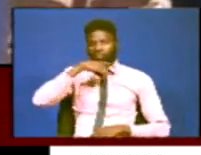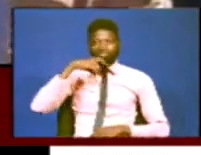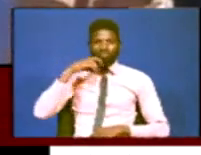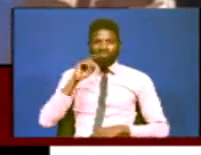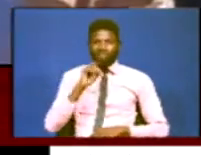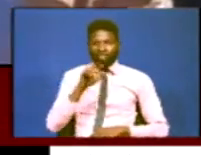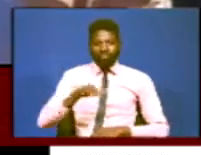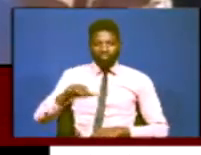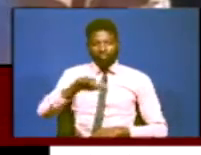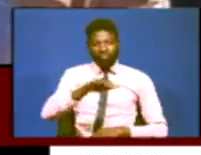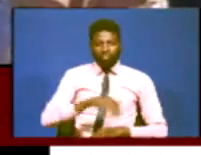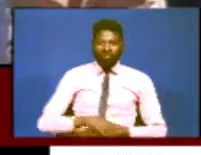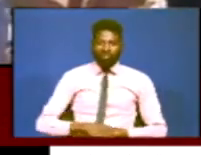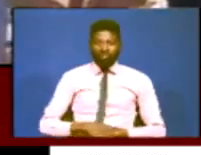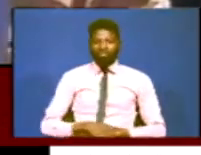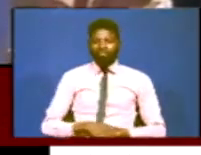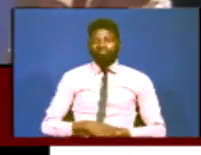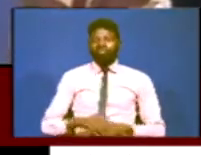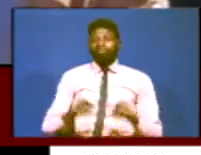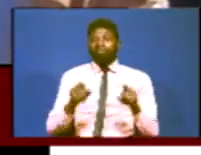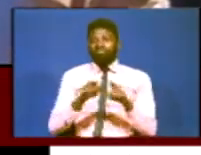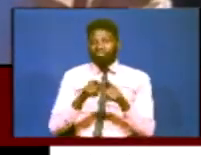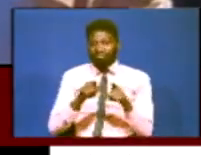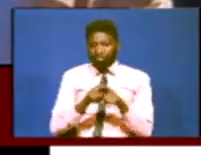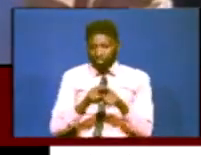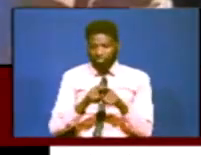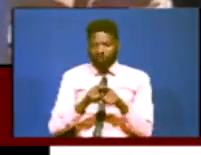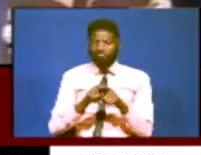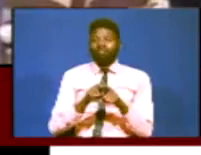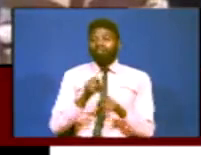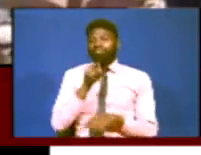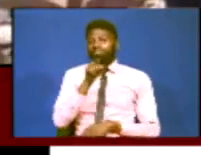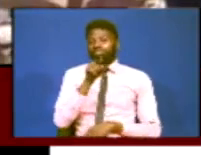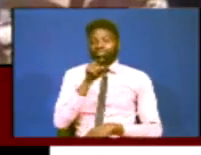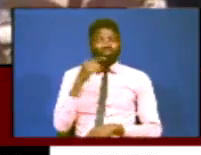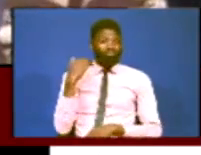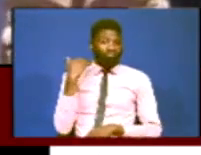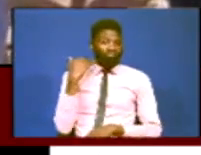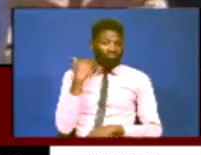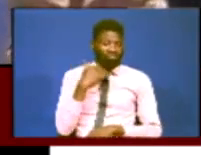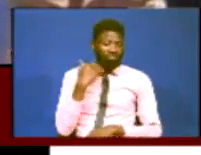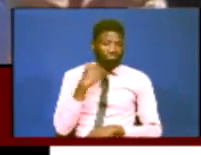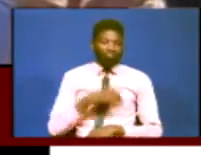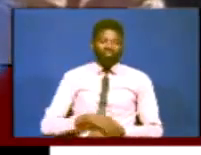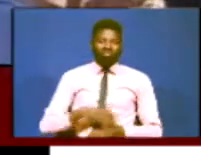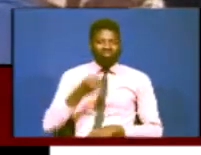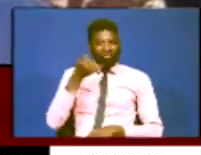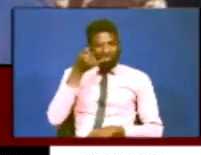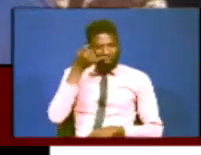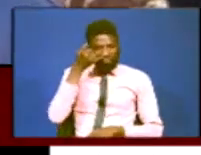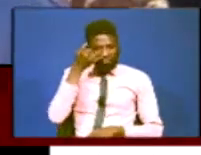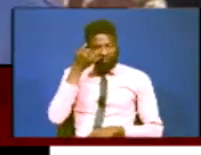rangelands. Similarly, terrorism, drug trafficking, and other serious crimes benefit from